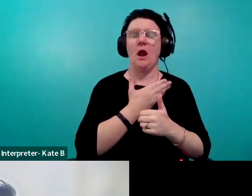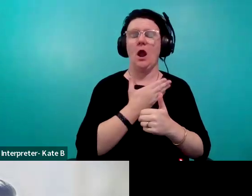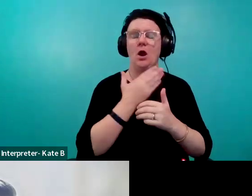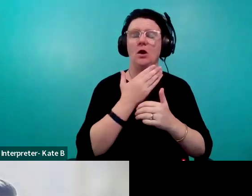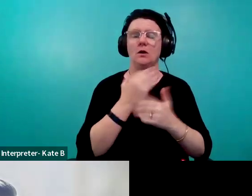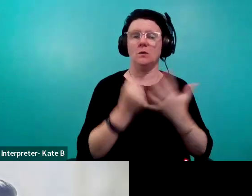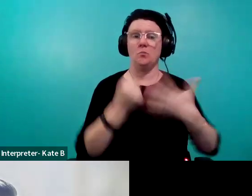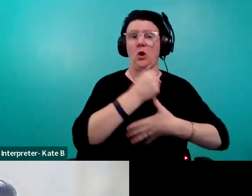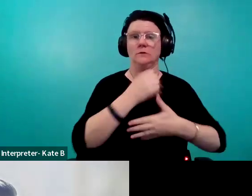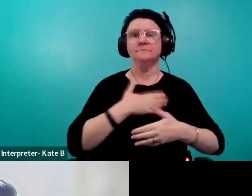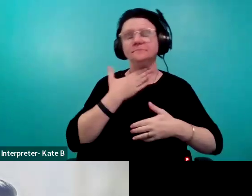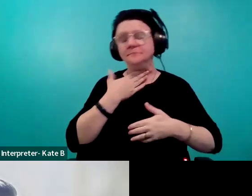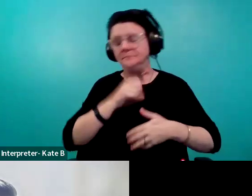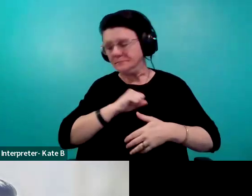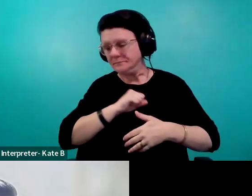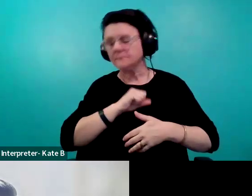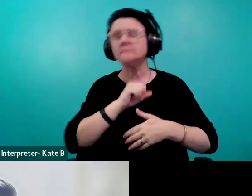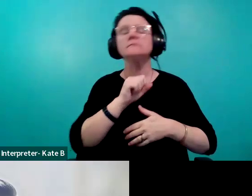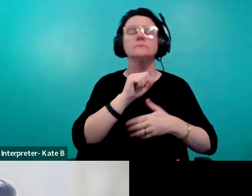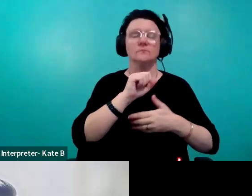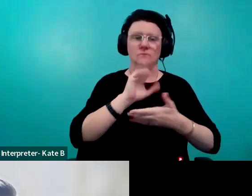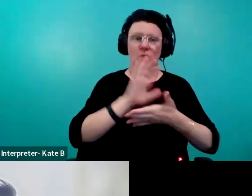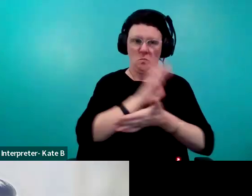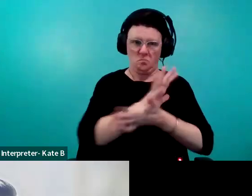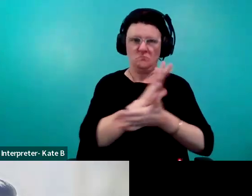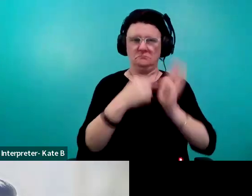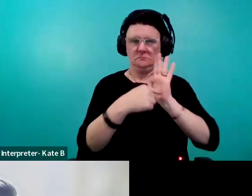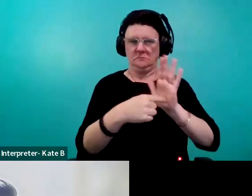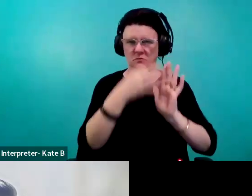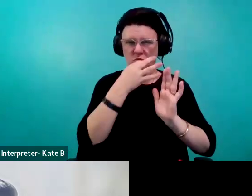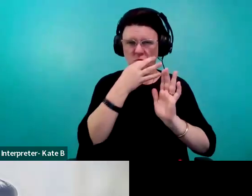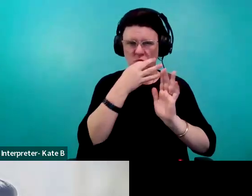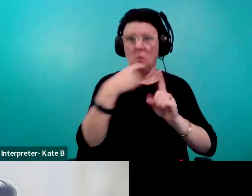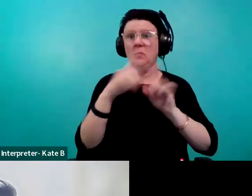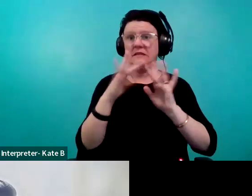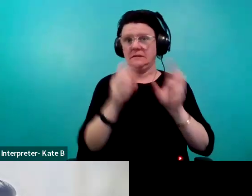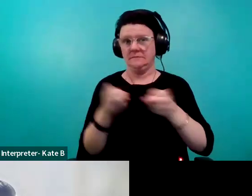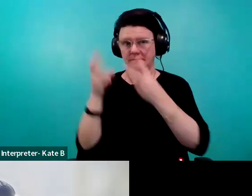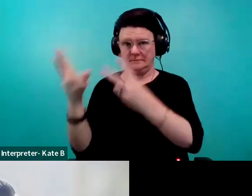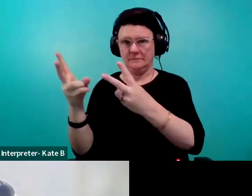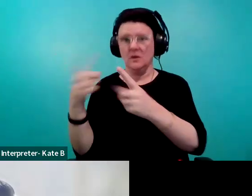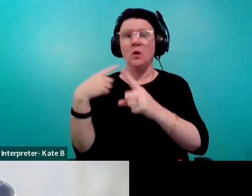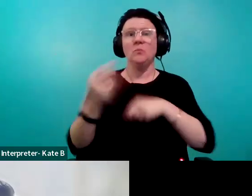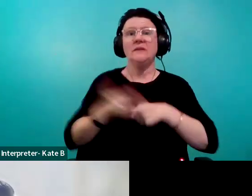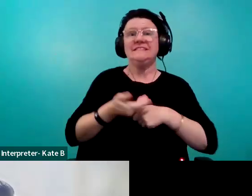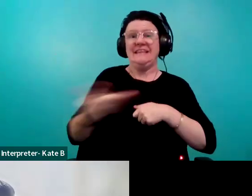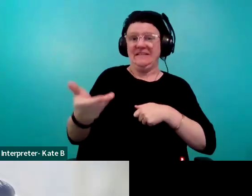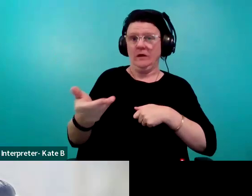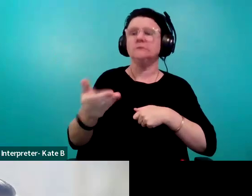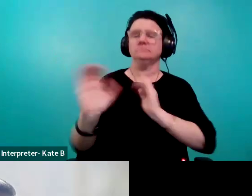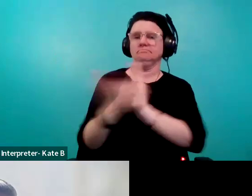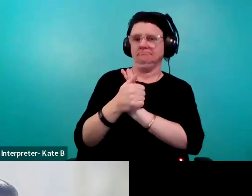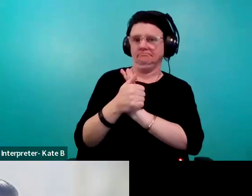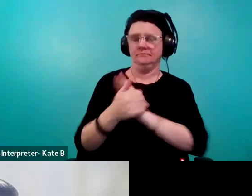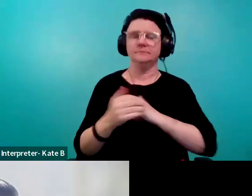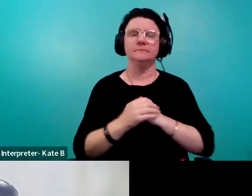document, which is online, and we'll show you the link to that here soon, but you might have all got it attached in your invitation. We've